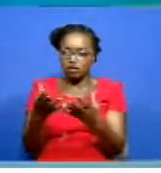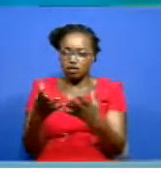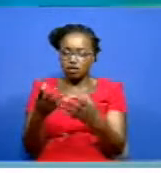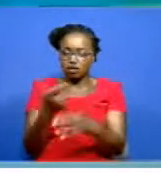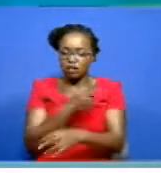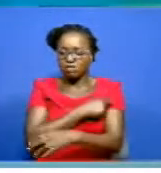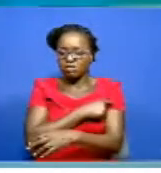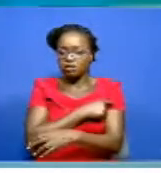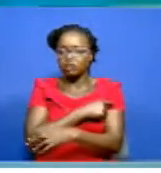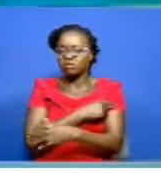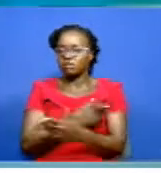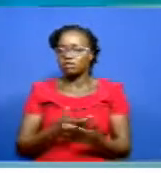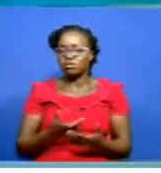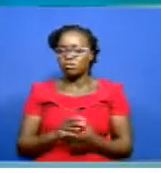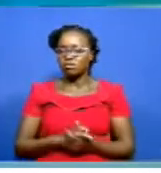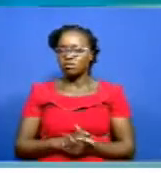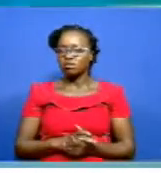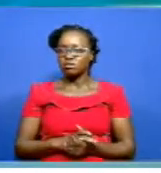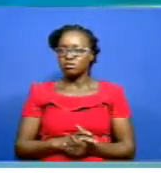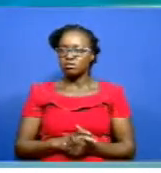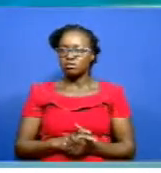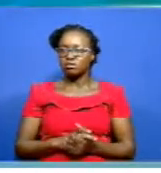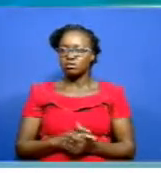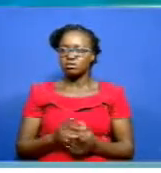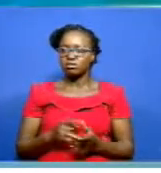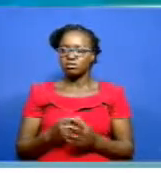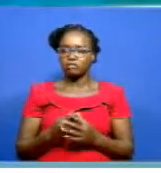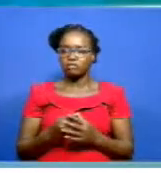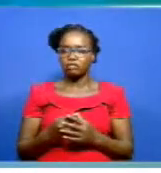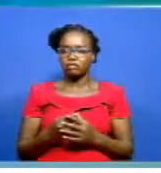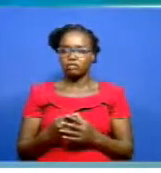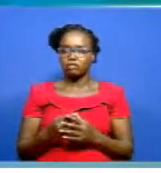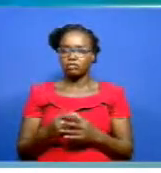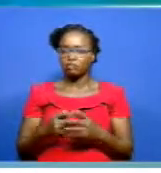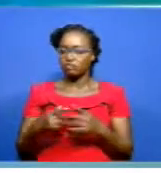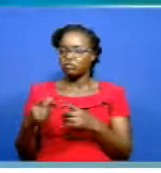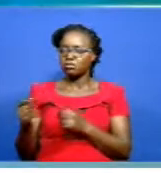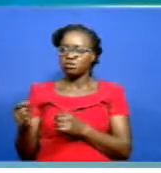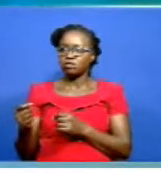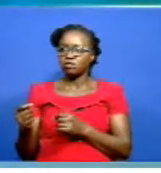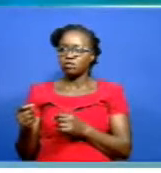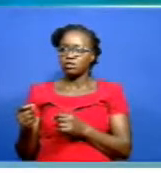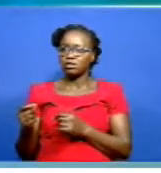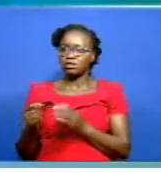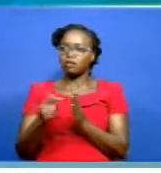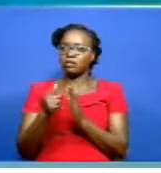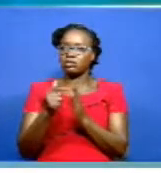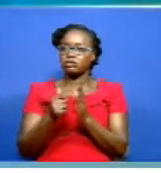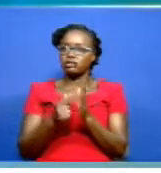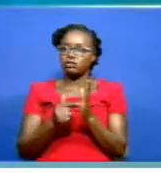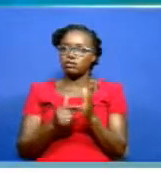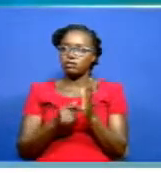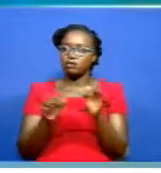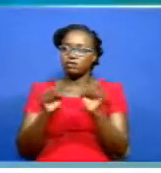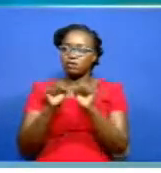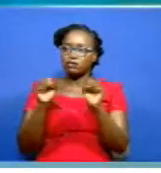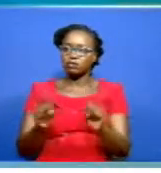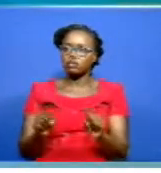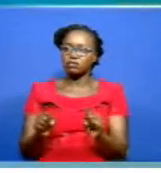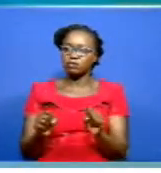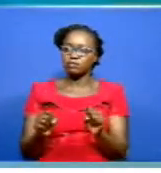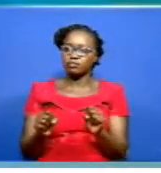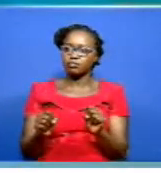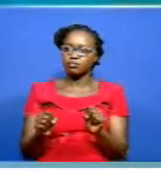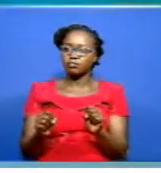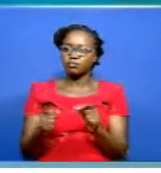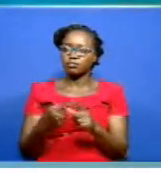vaccine. Then you go to the triage, and your details are then put into the system. After